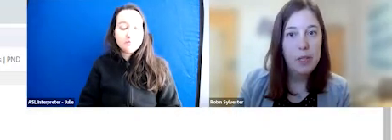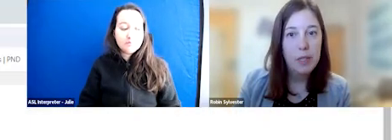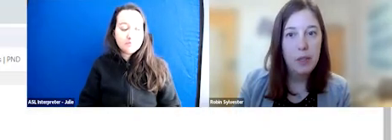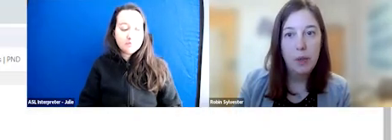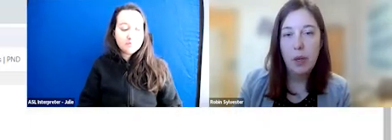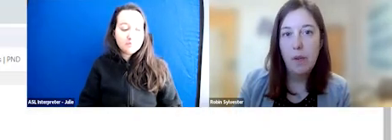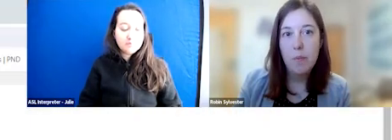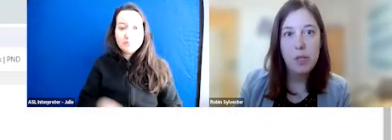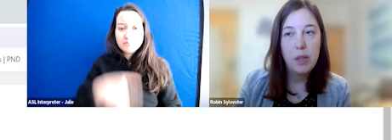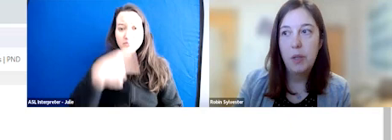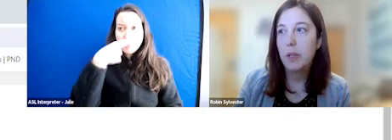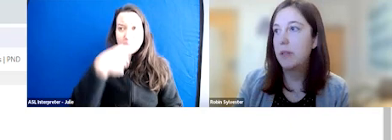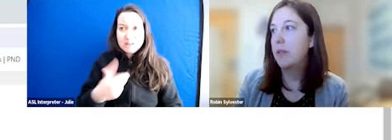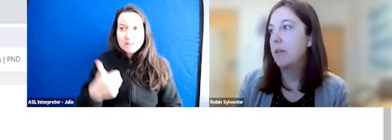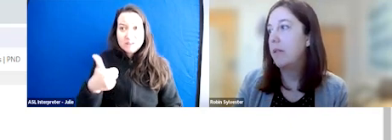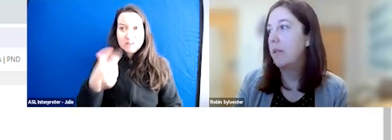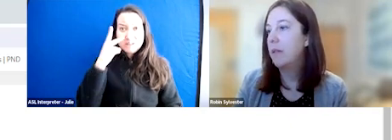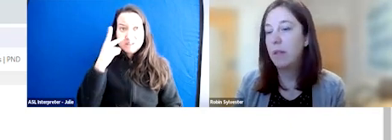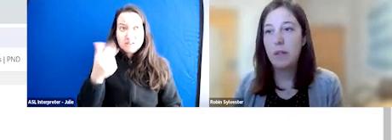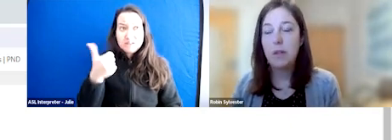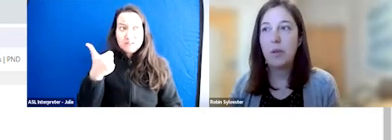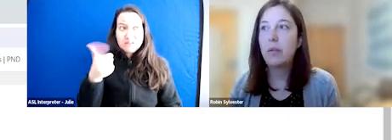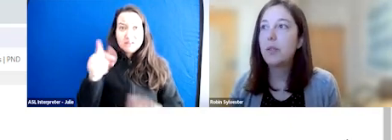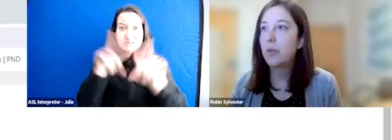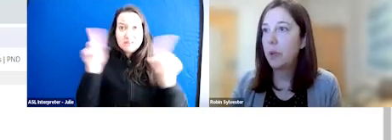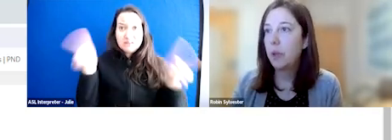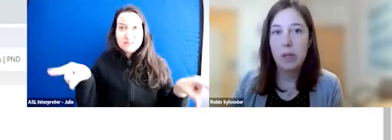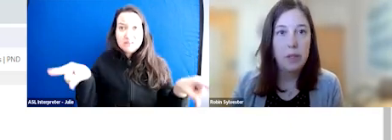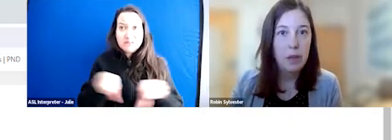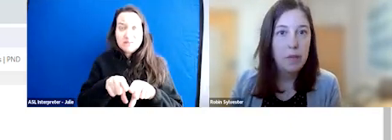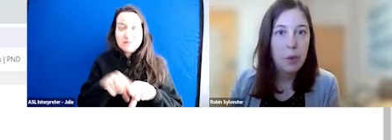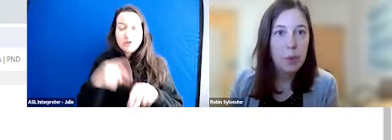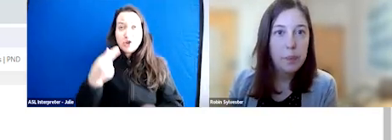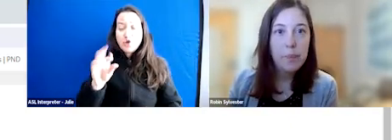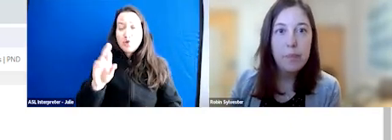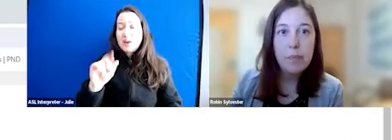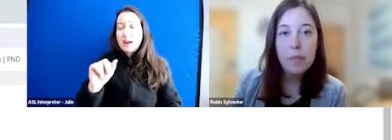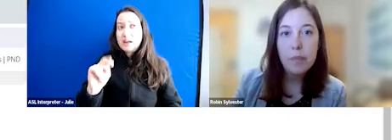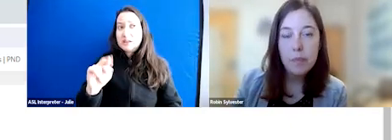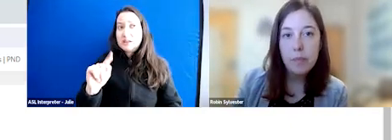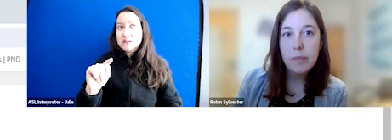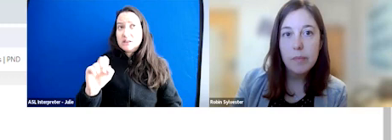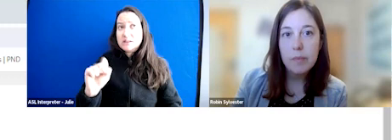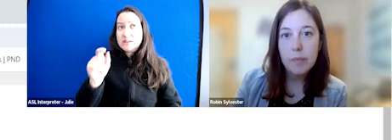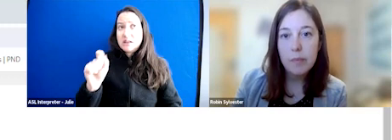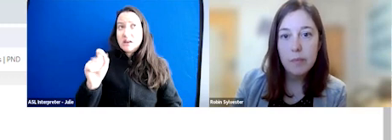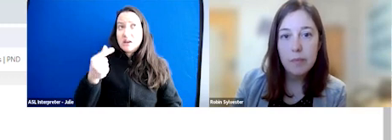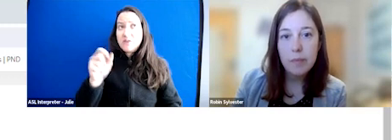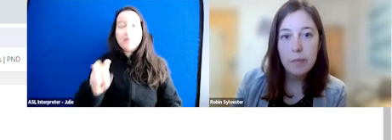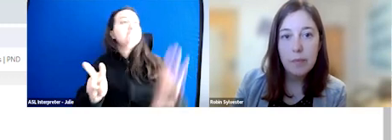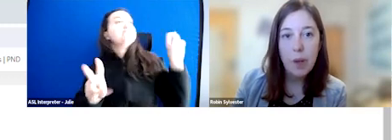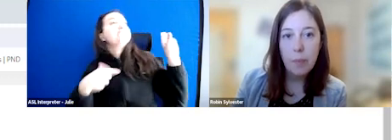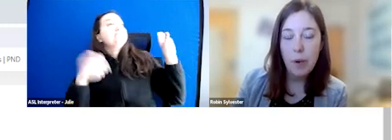And could I just get a confirmation that you can see the screen with grants.gov shown? I can see the